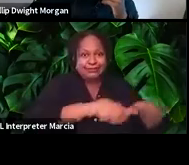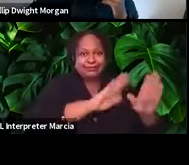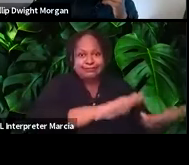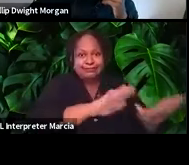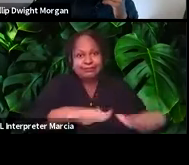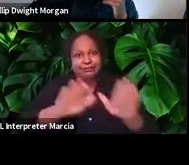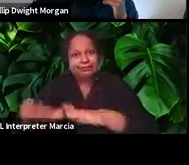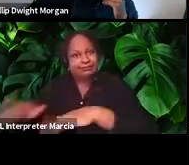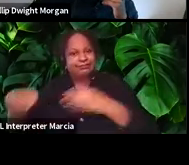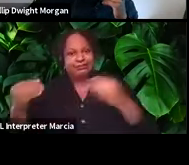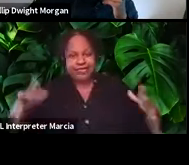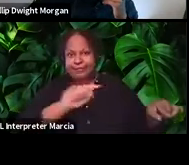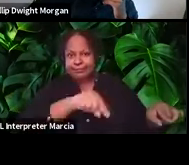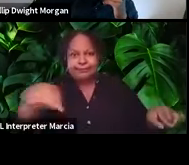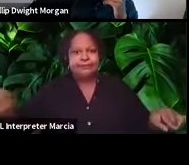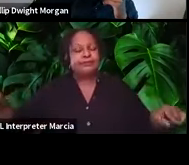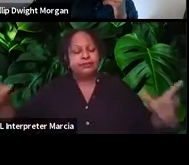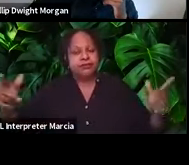So